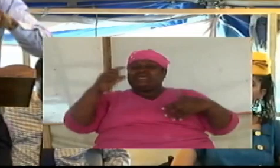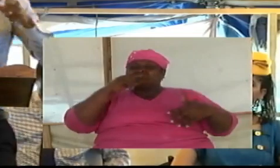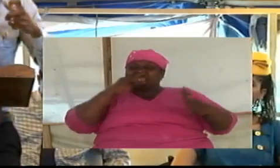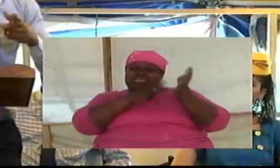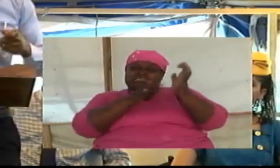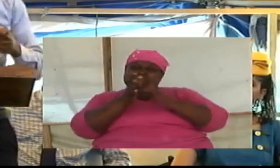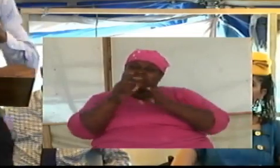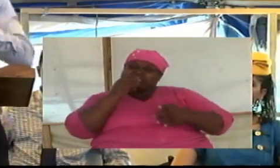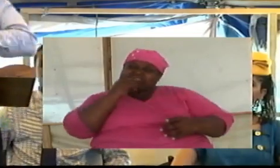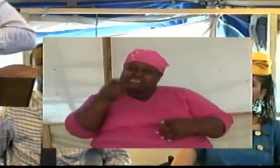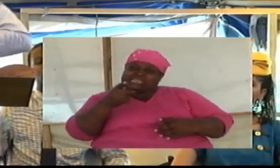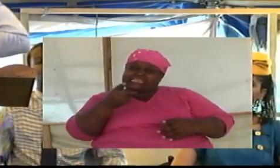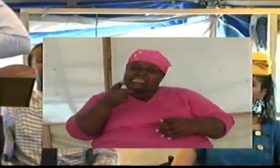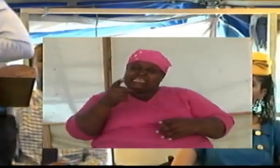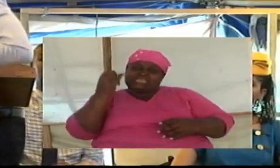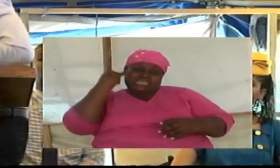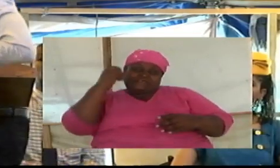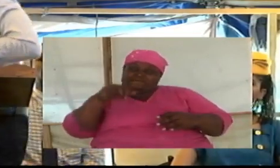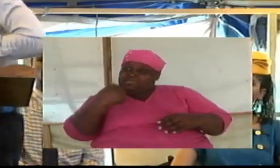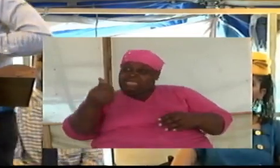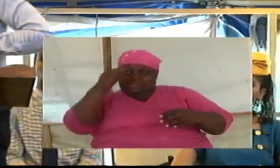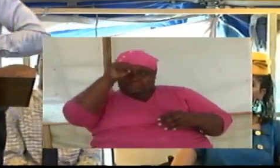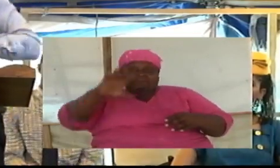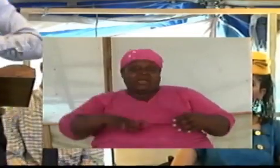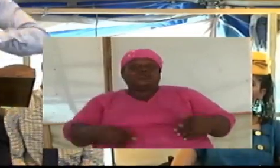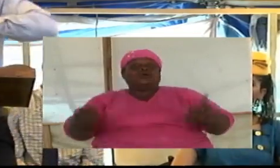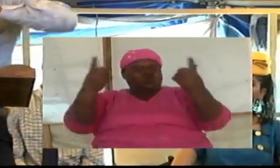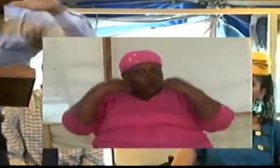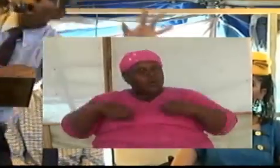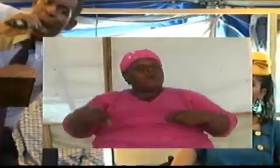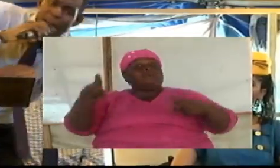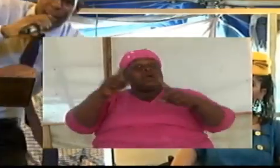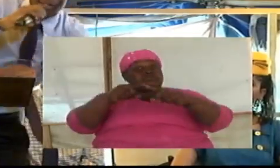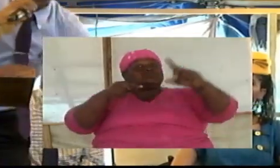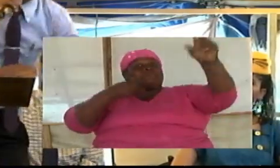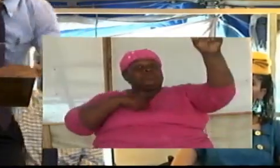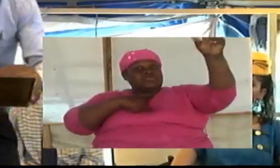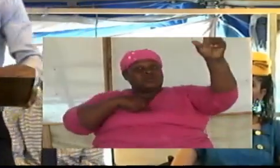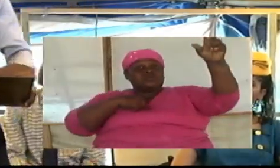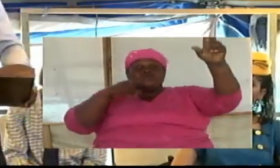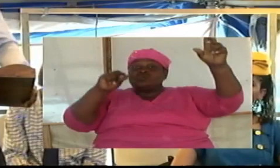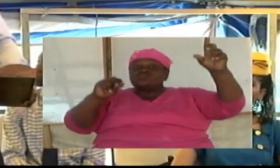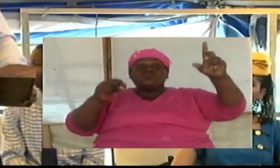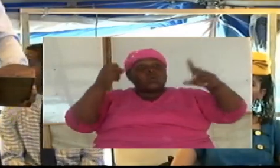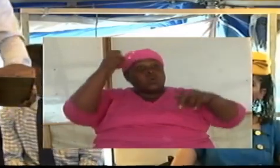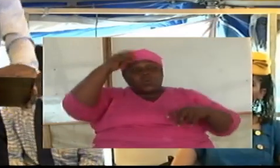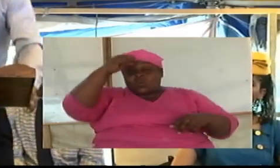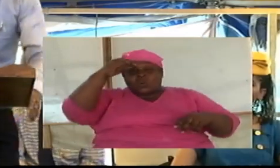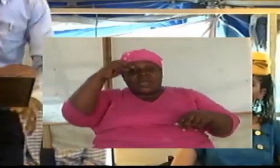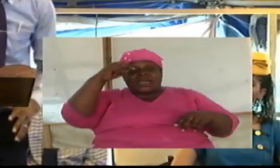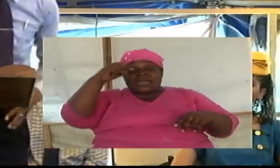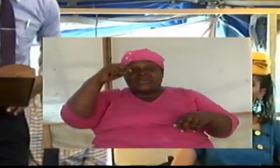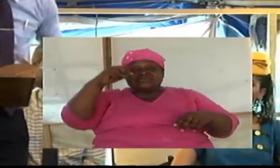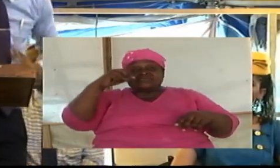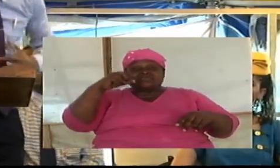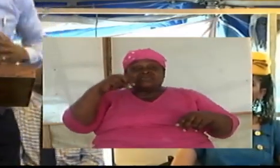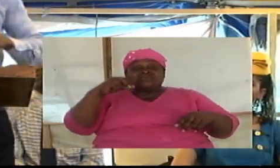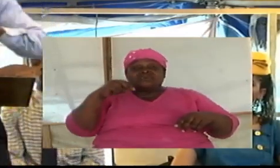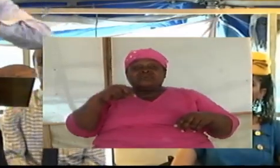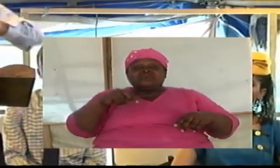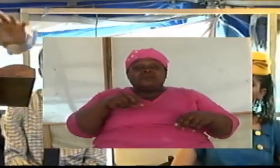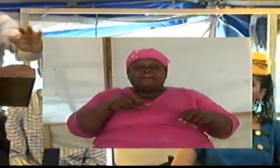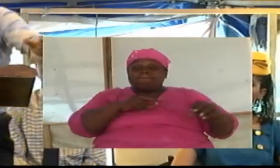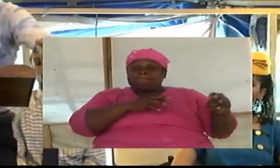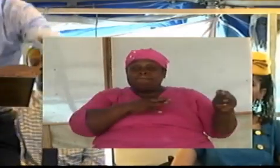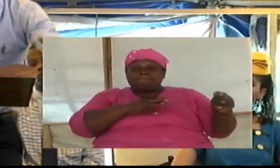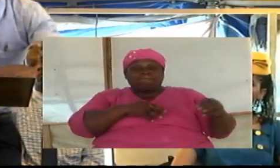if any man come unto me, I will in no wise, Hallelujah. Praise the Lord Jesus.